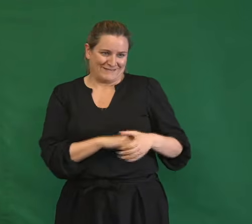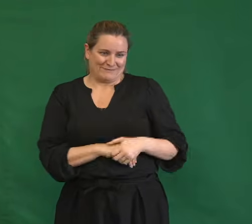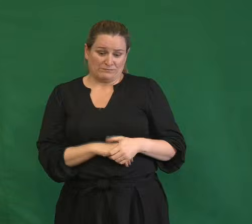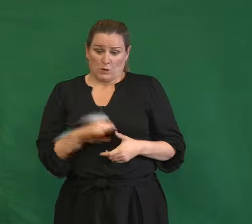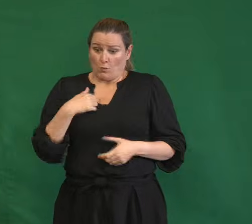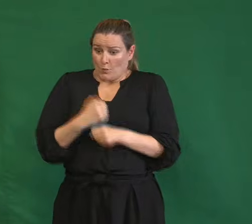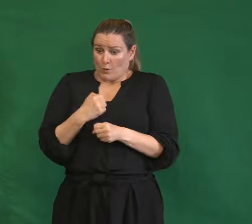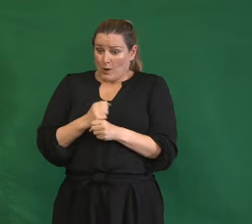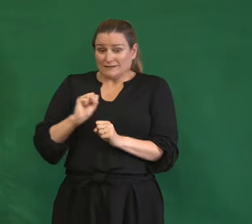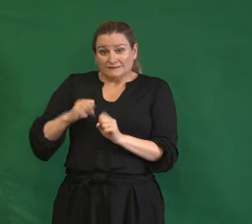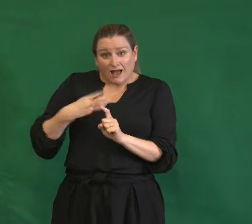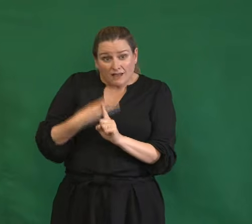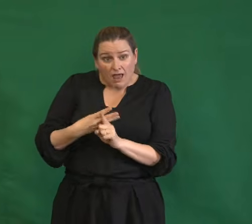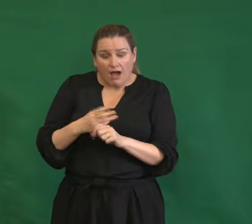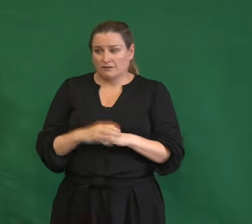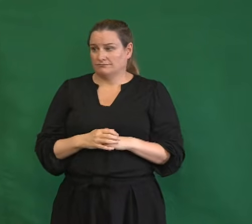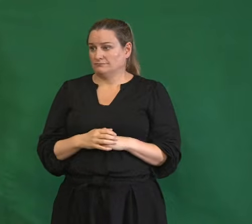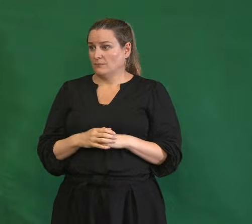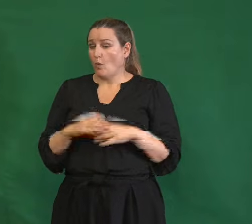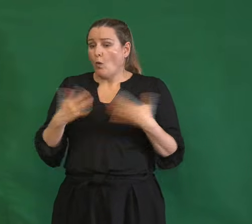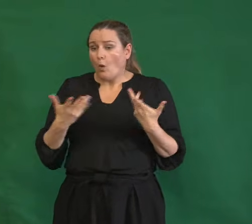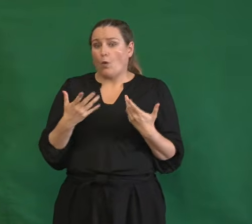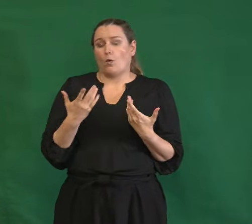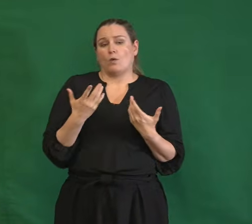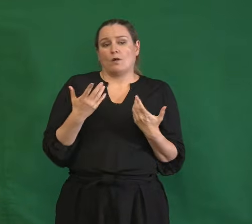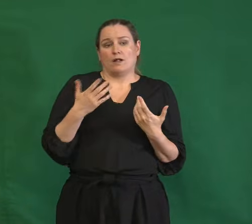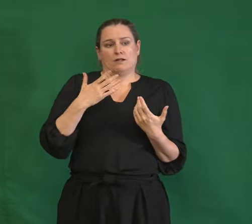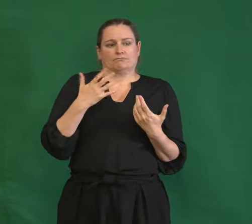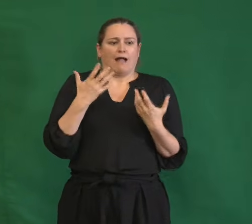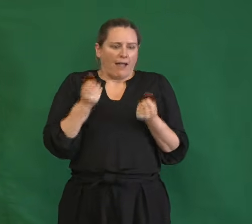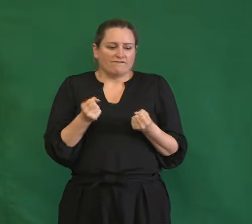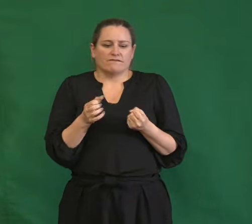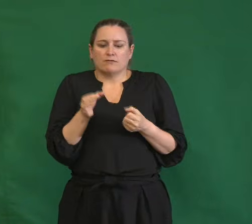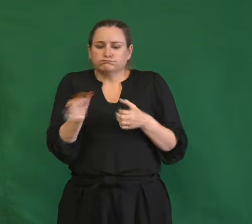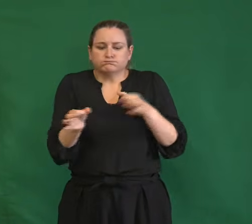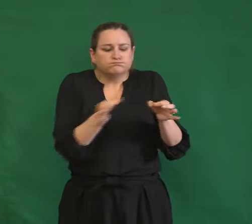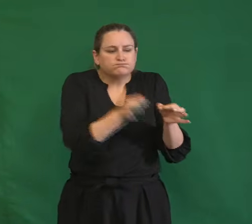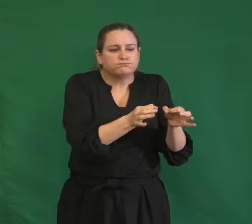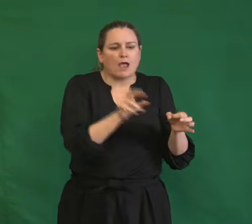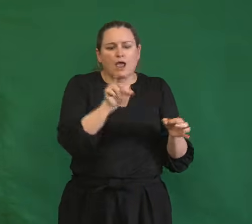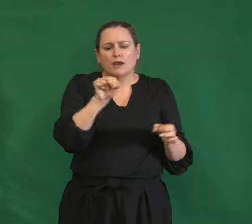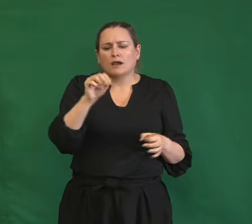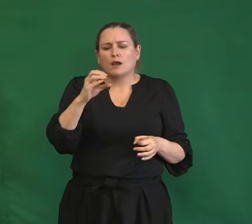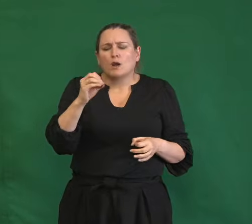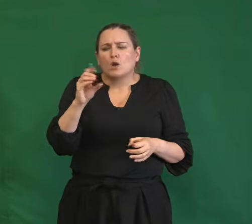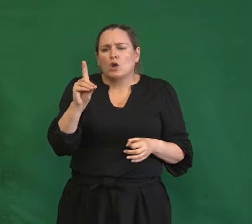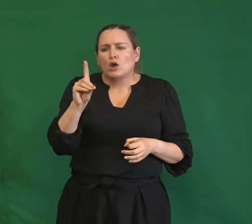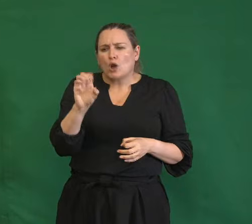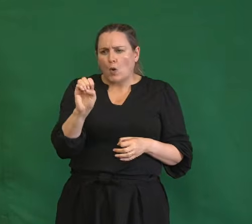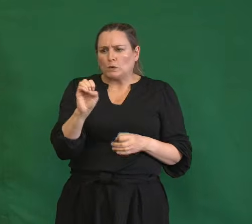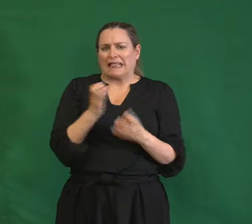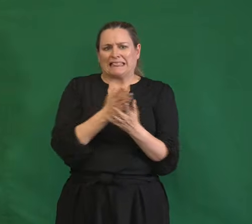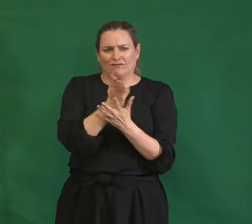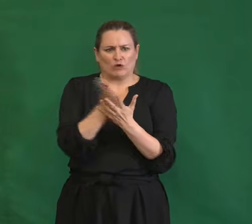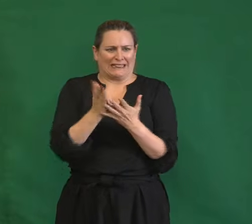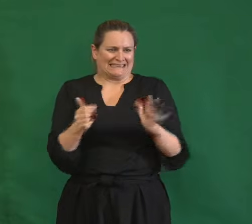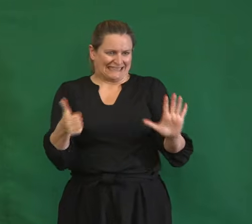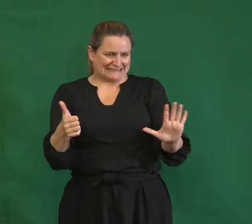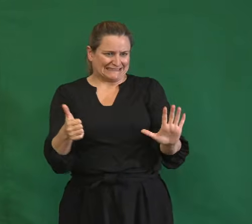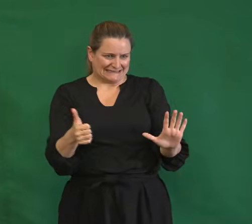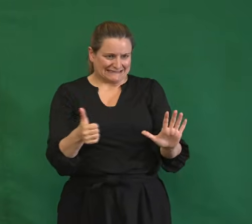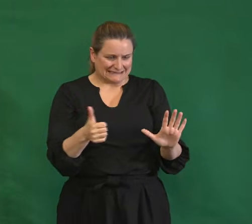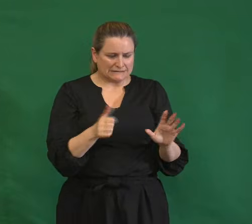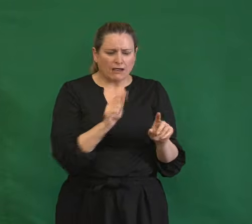SADiLaR and its distributed nodes, and the opportunities to transform, to